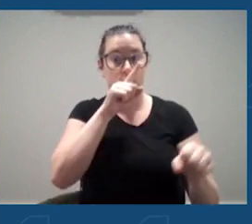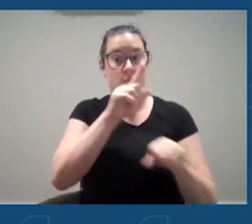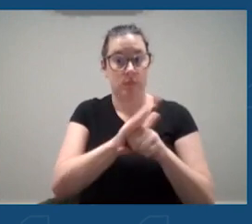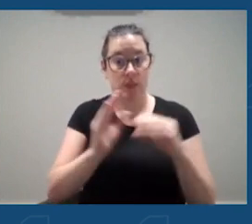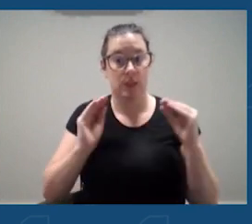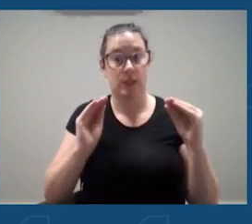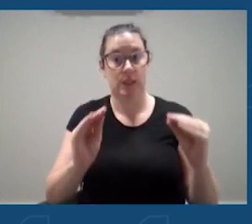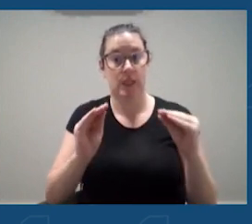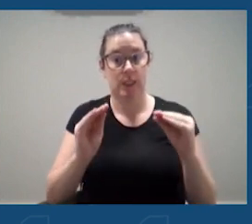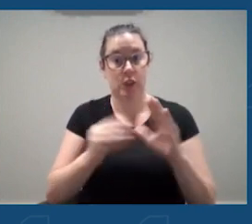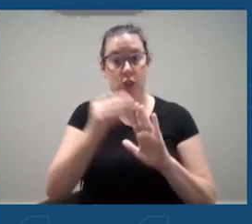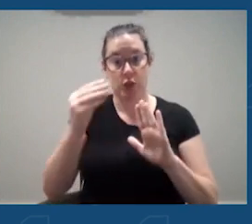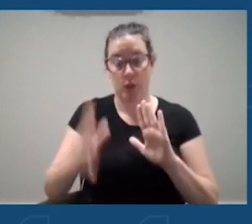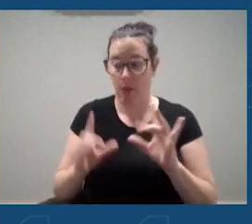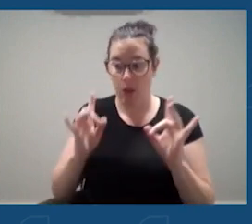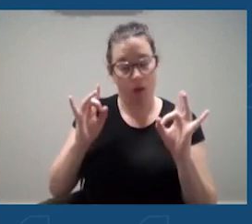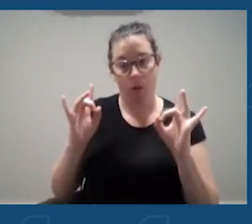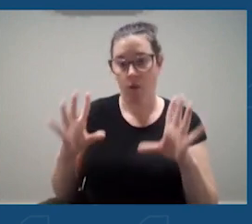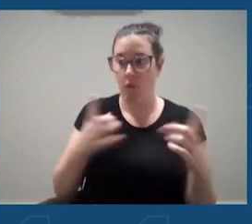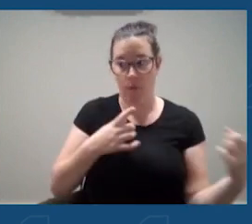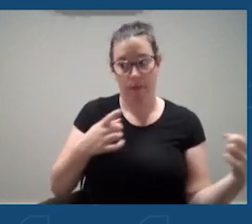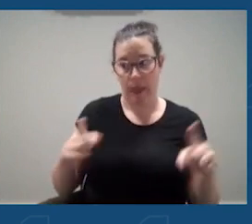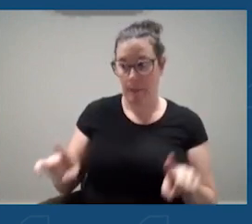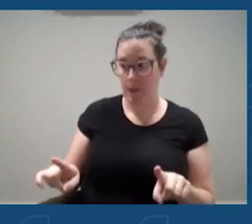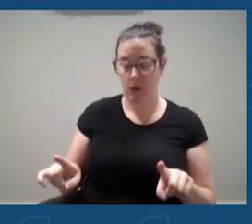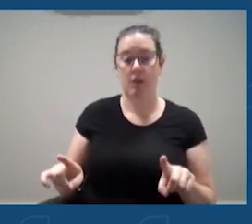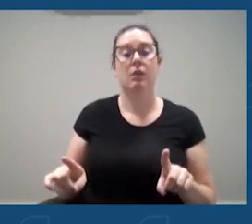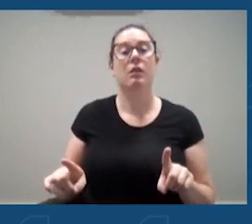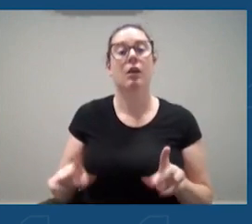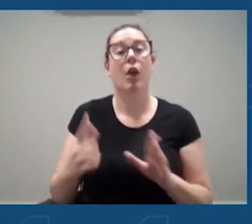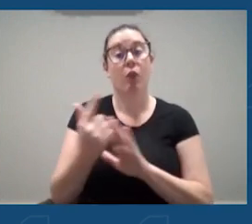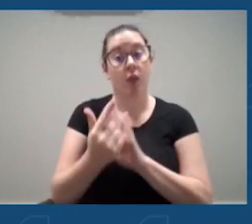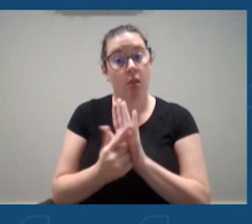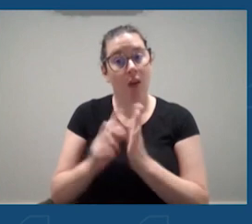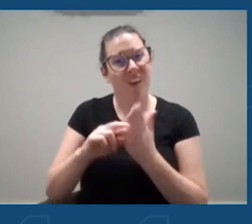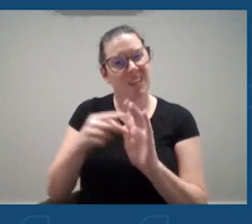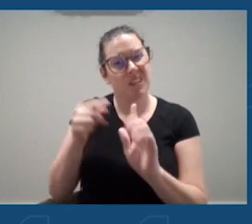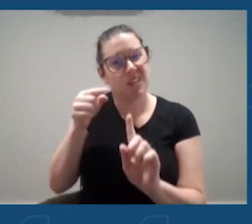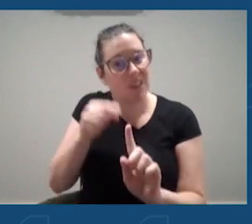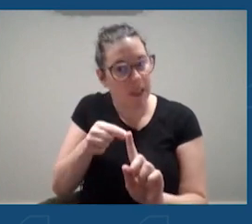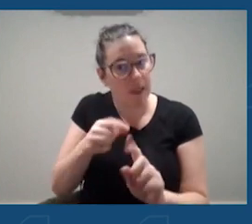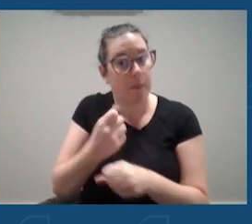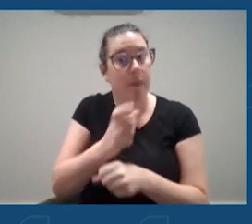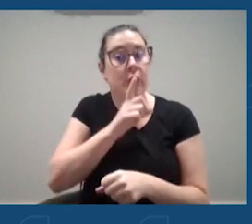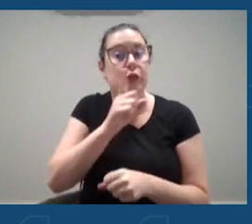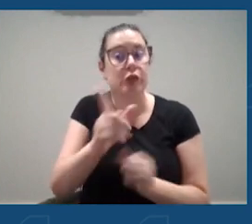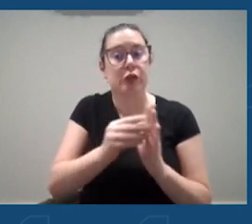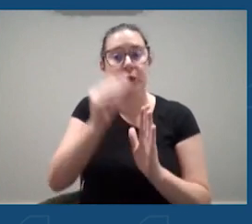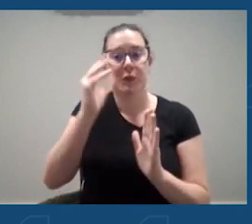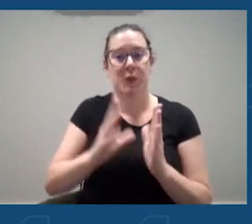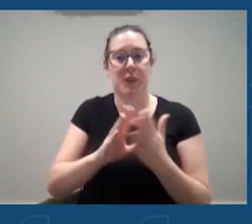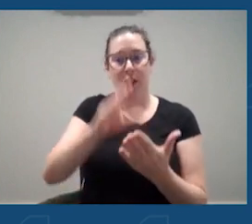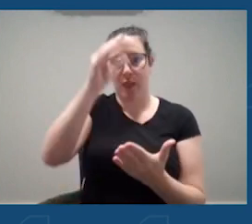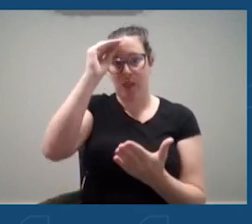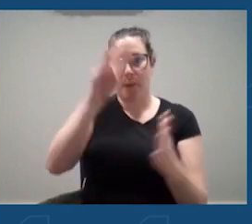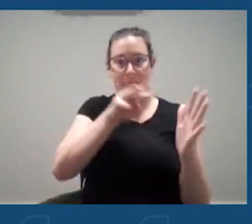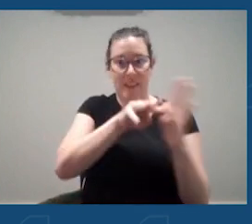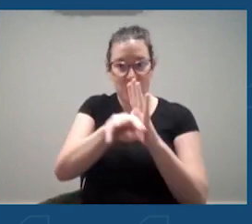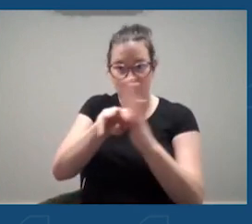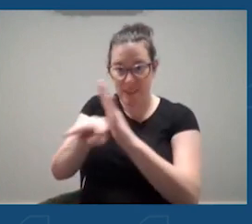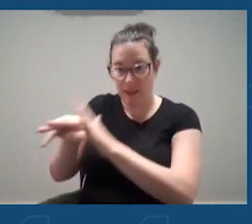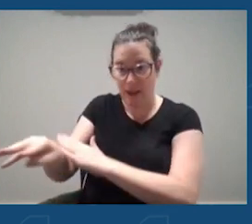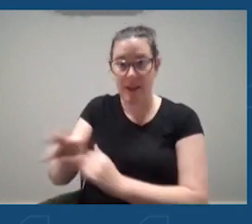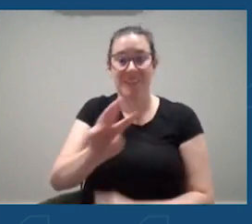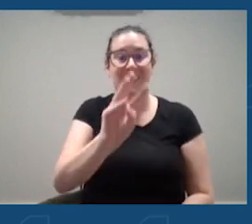the atrocities of the Holocaust. The law intended to ensure students learned about the genocide of 6 million